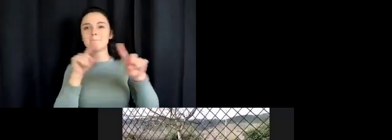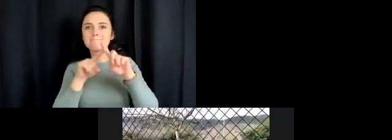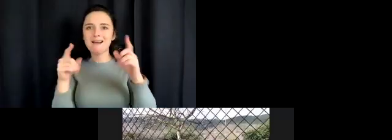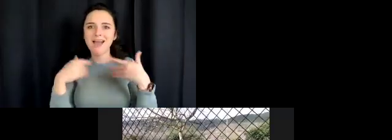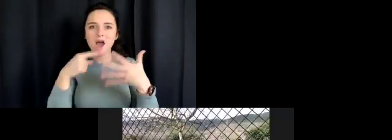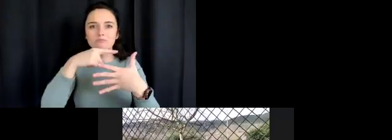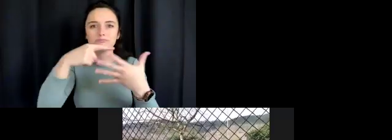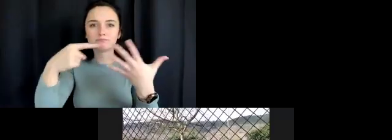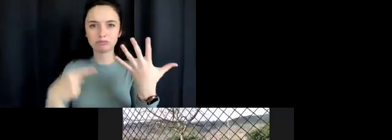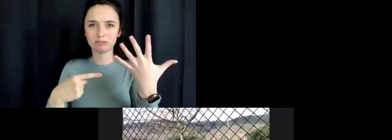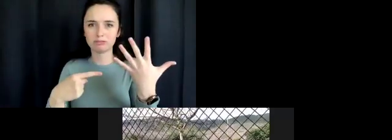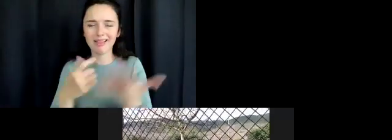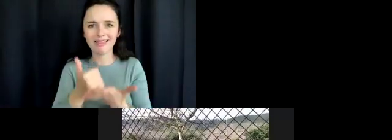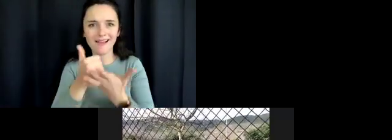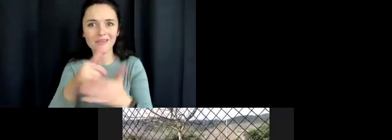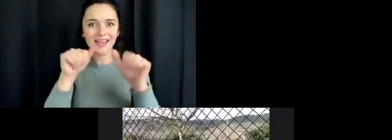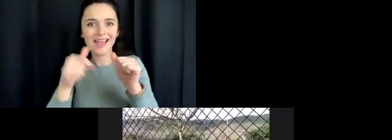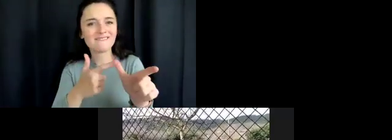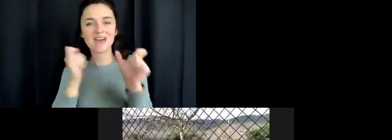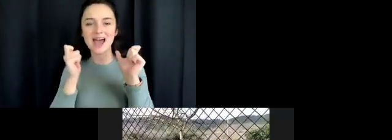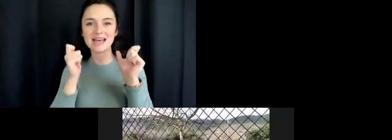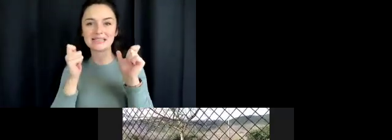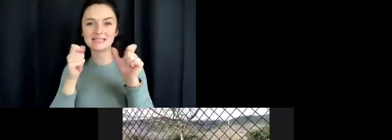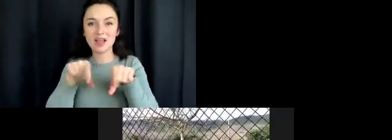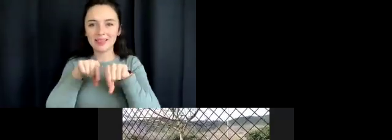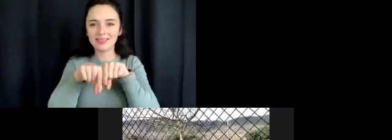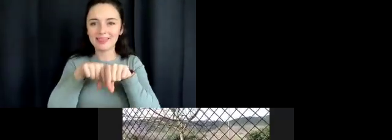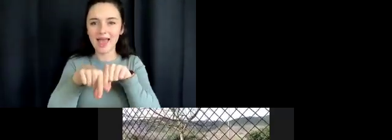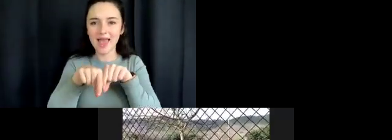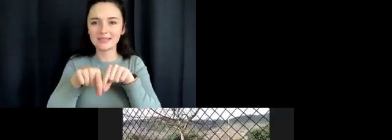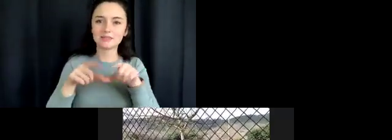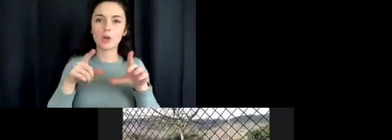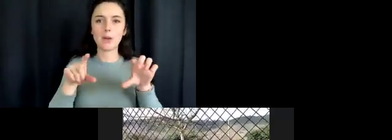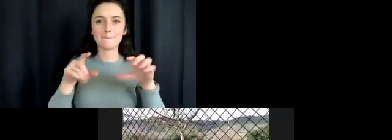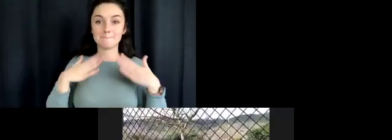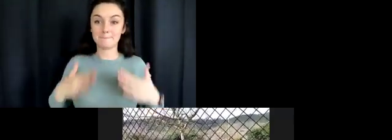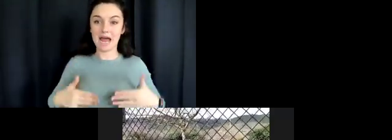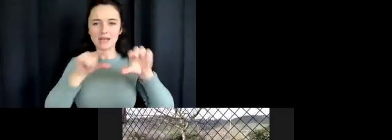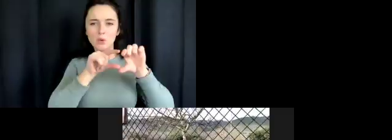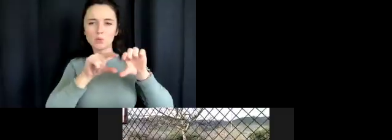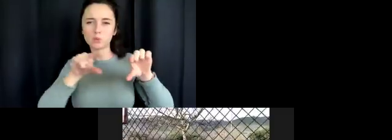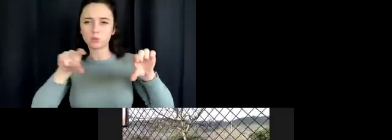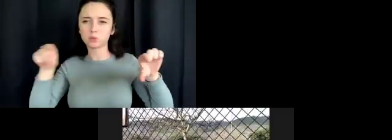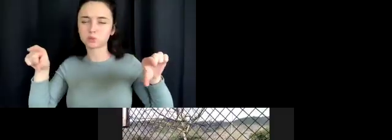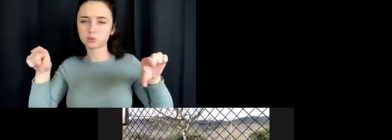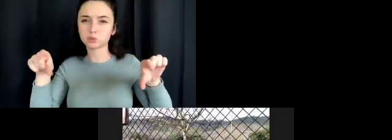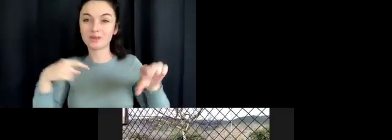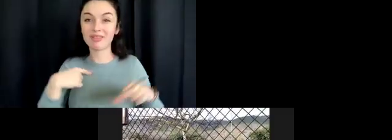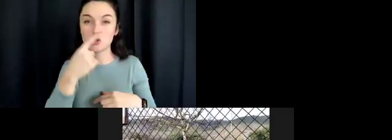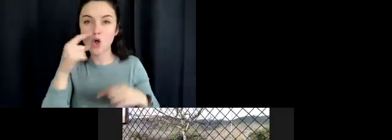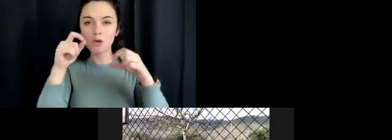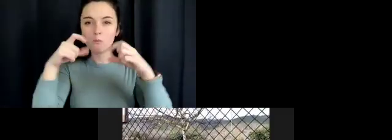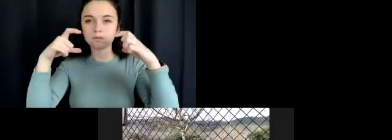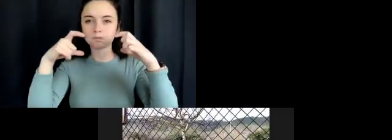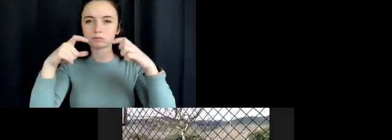be really, really fast. So they have long, skinny bodies. They have really big nostrils to allow them to take in all that